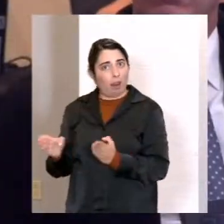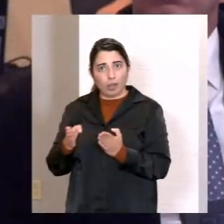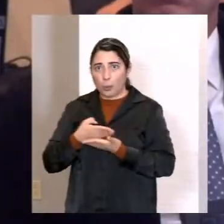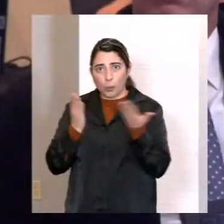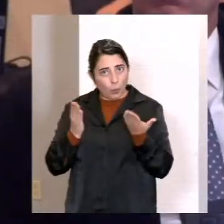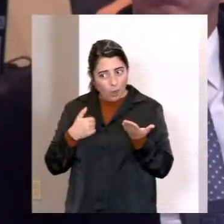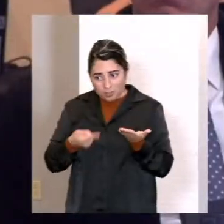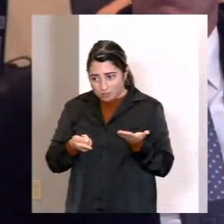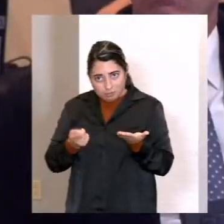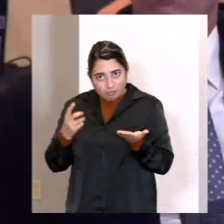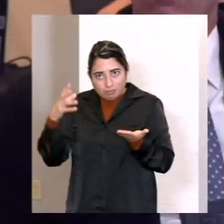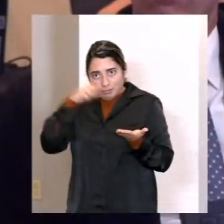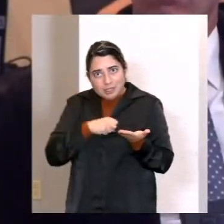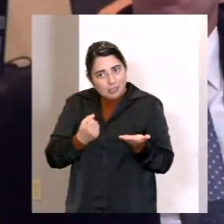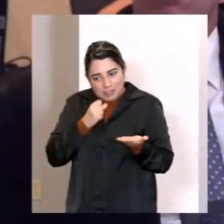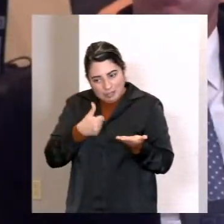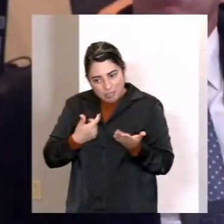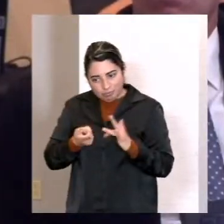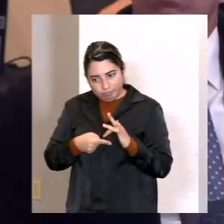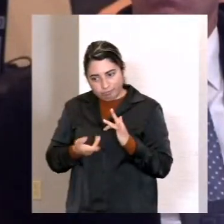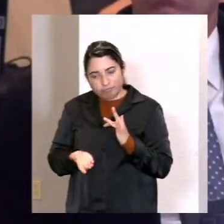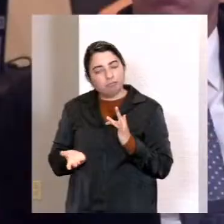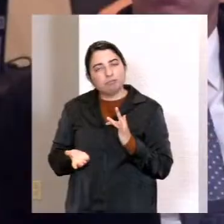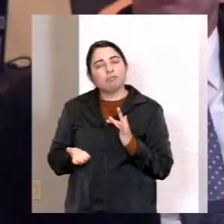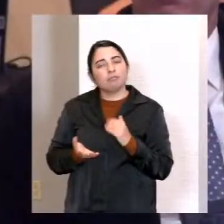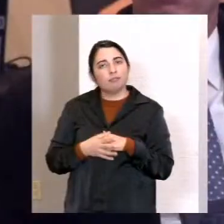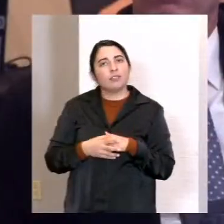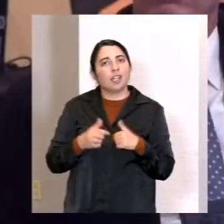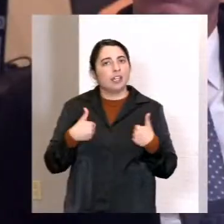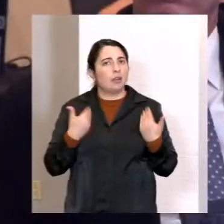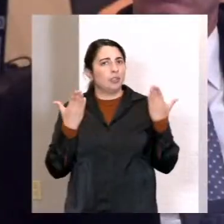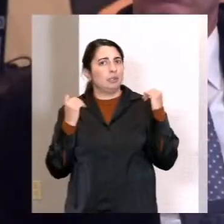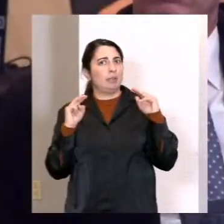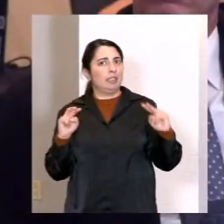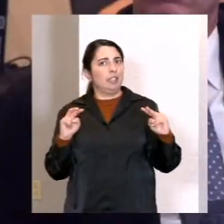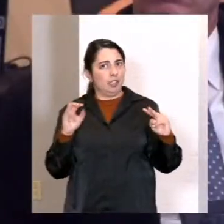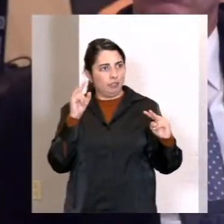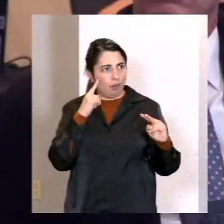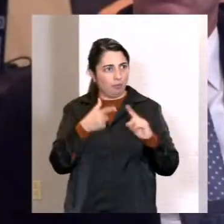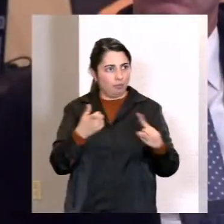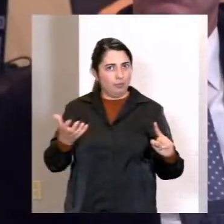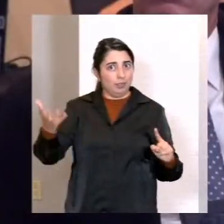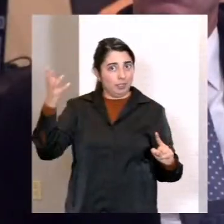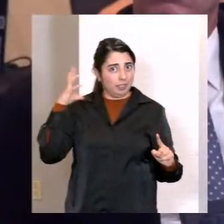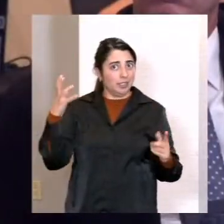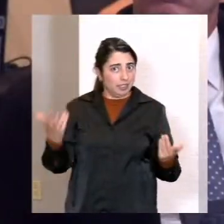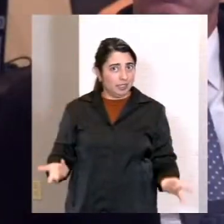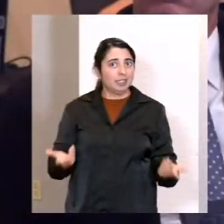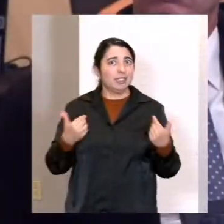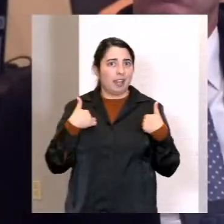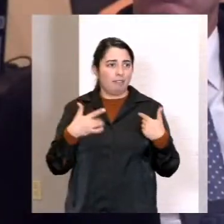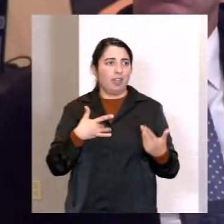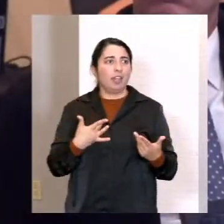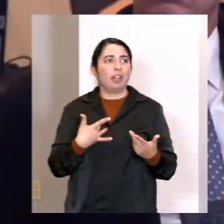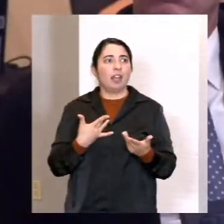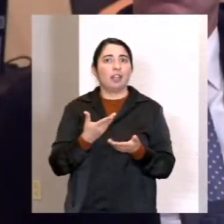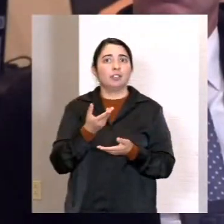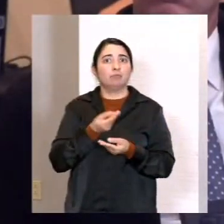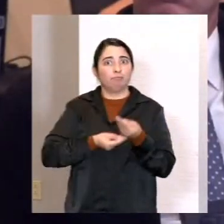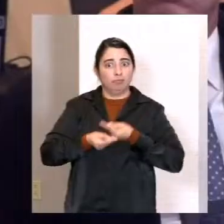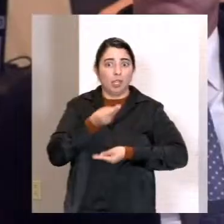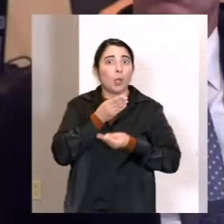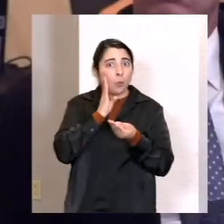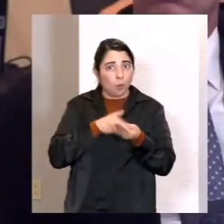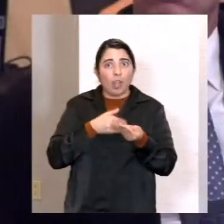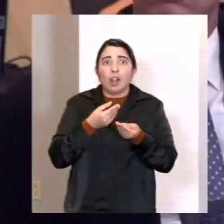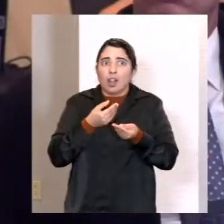And that's something I was kind of expecting. And I think, quite frankly, it would be a revenue generator for the Port Authority,